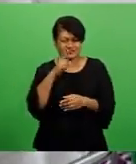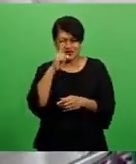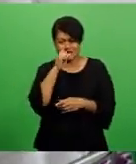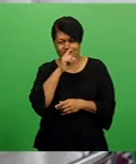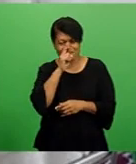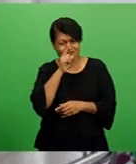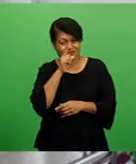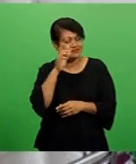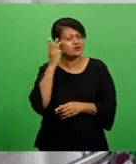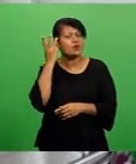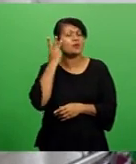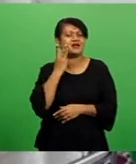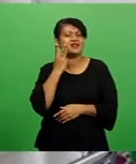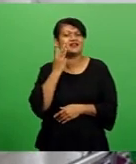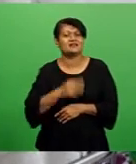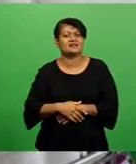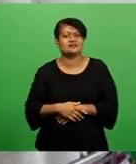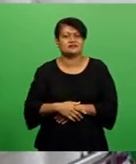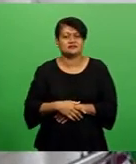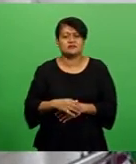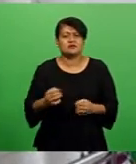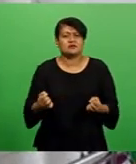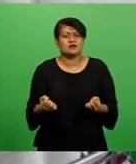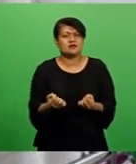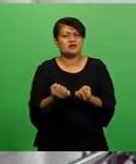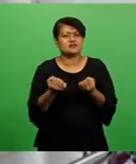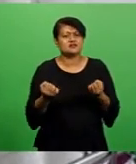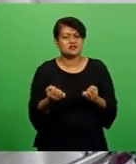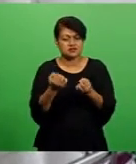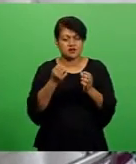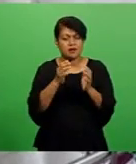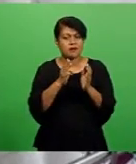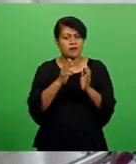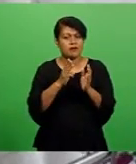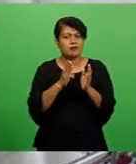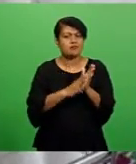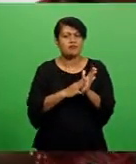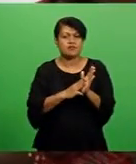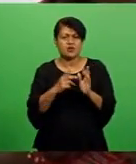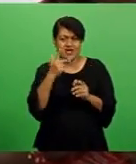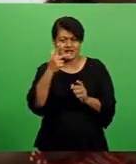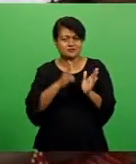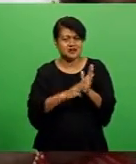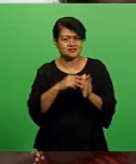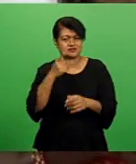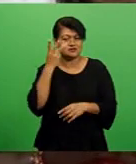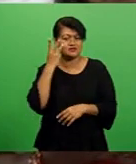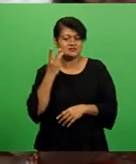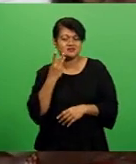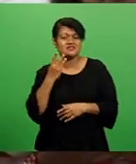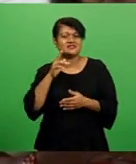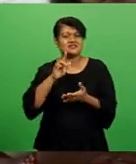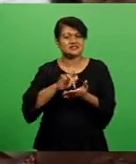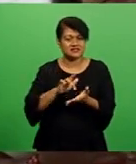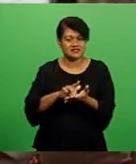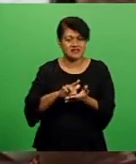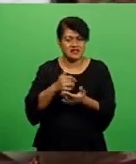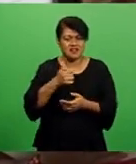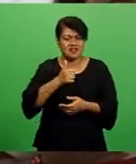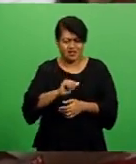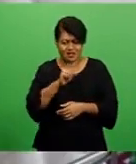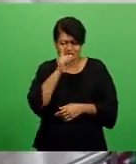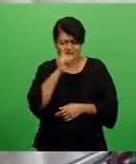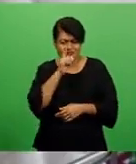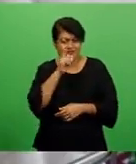to the center was encouraged by the fact that the Makoi Women's Training Center allows developmental opportunities to the underprivileged